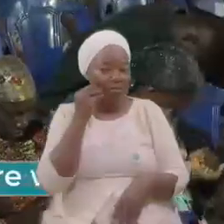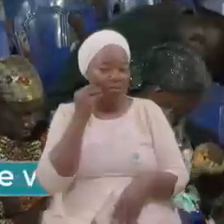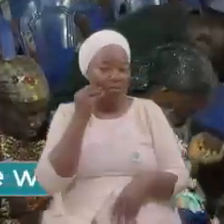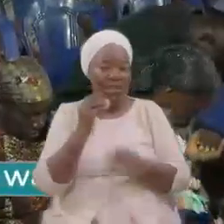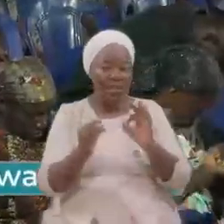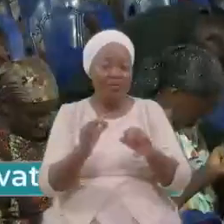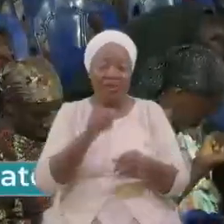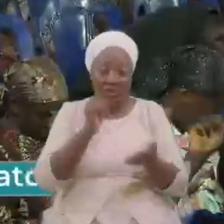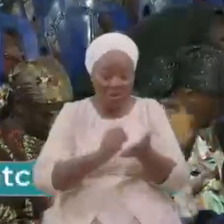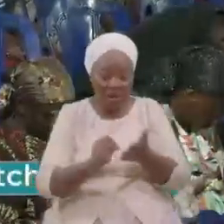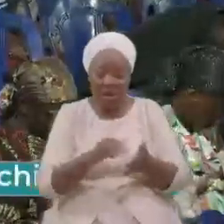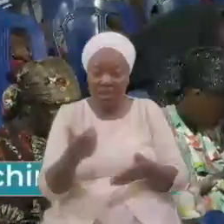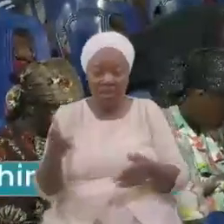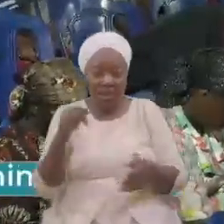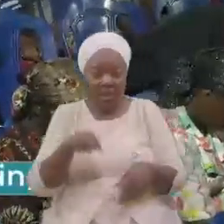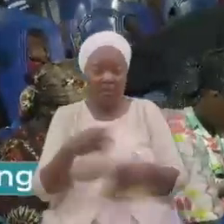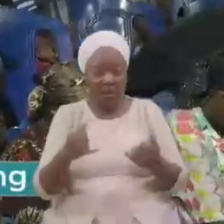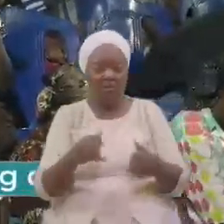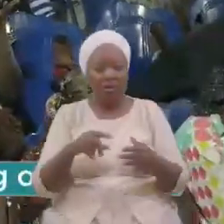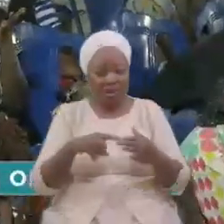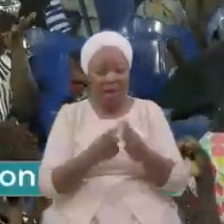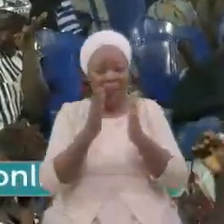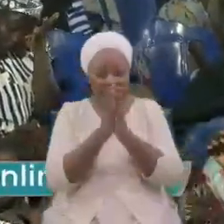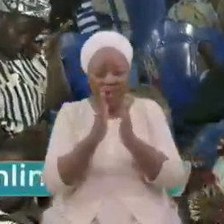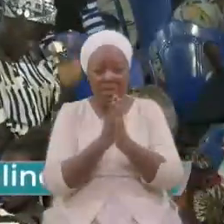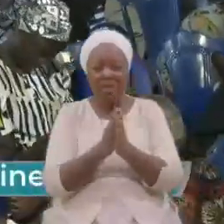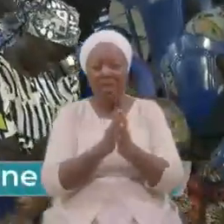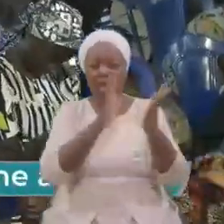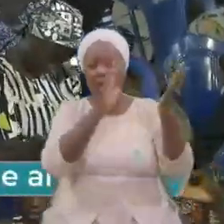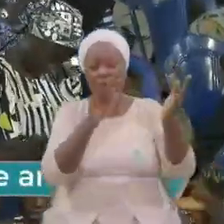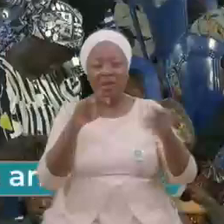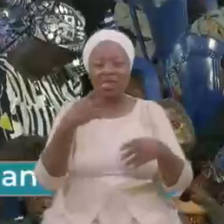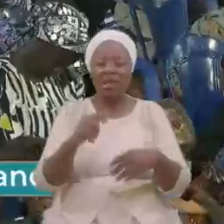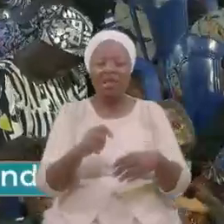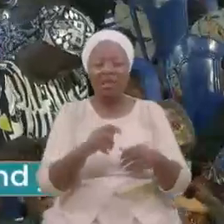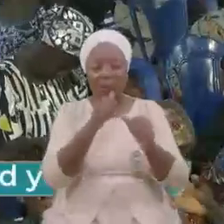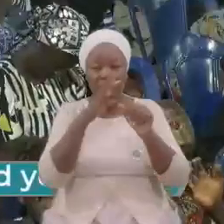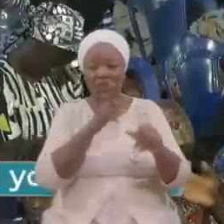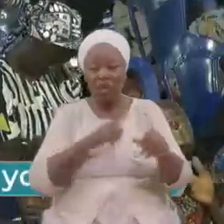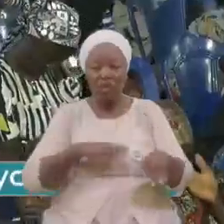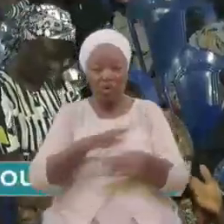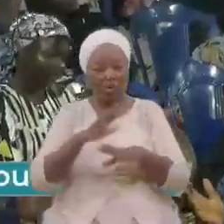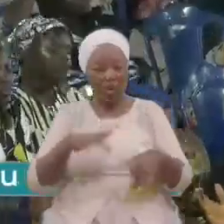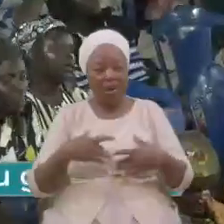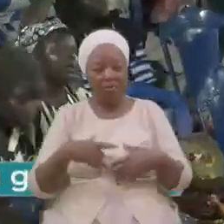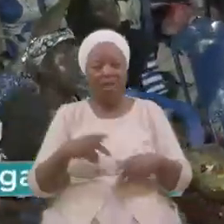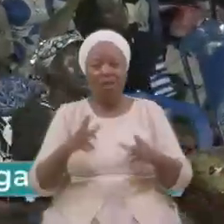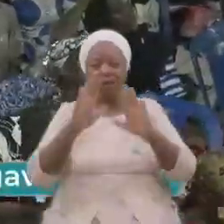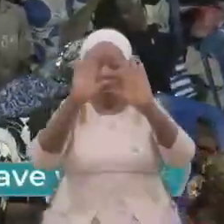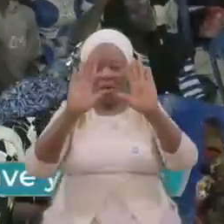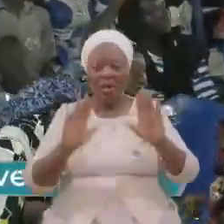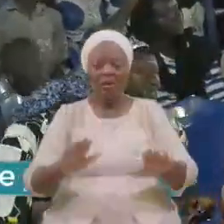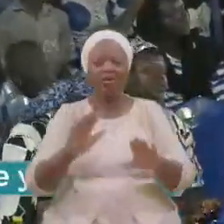God is ready to do something supernatural, glorious, wonderful,